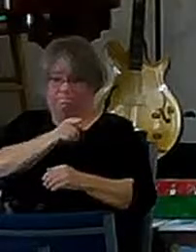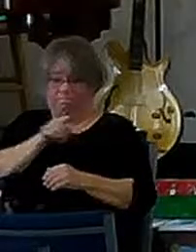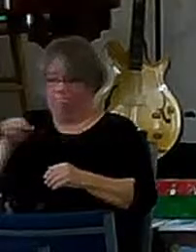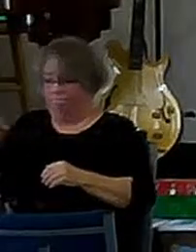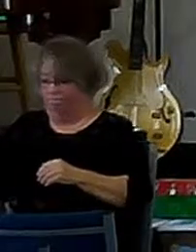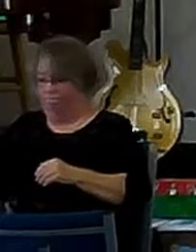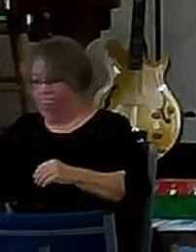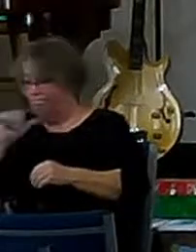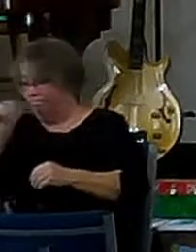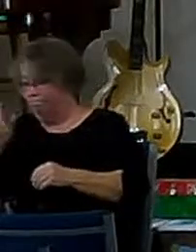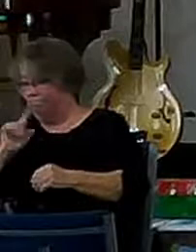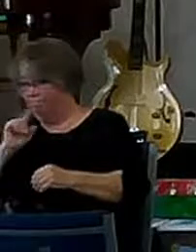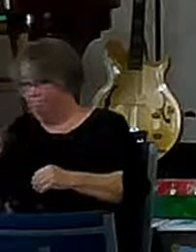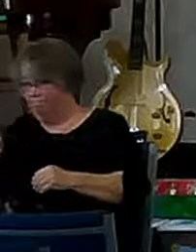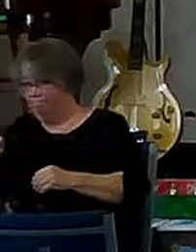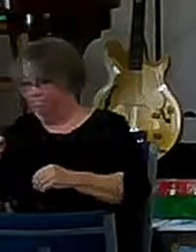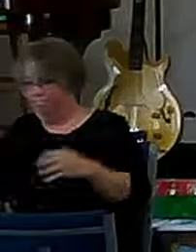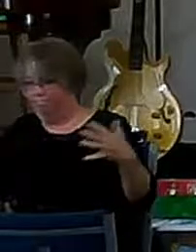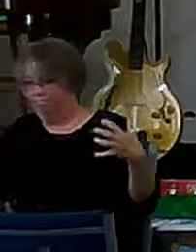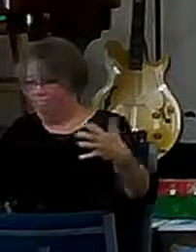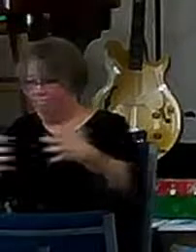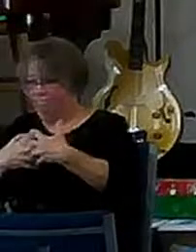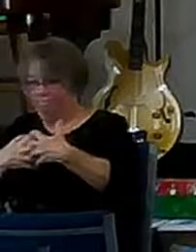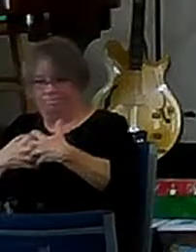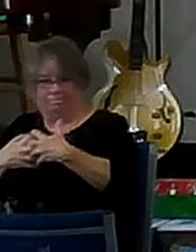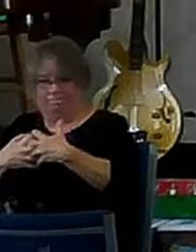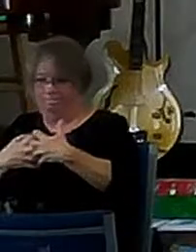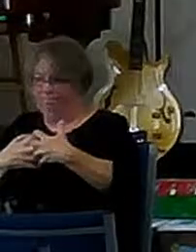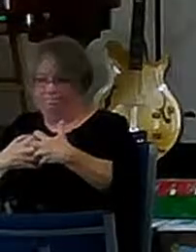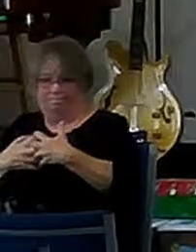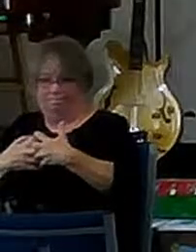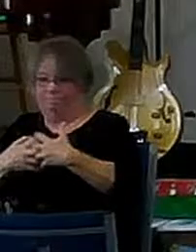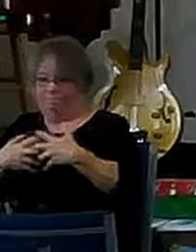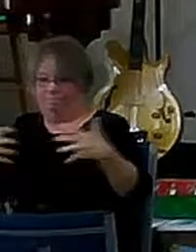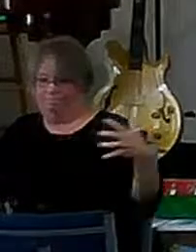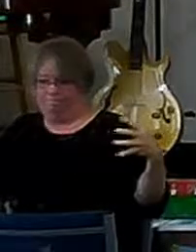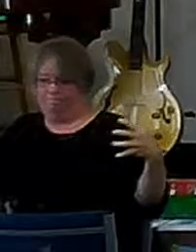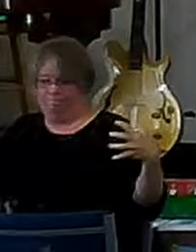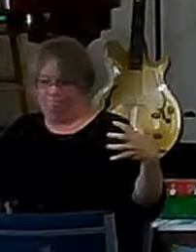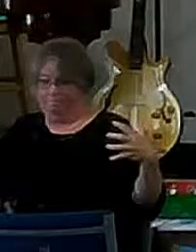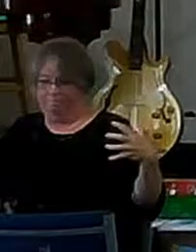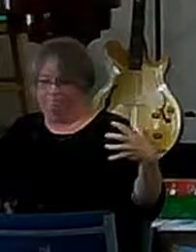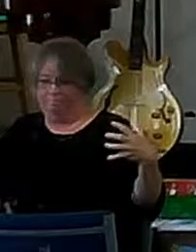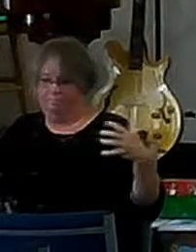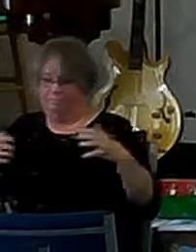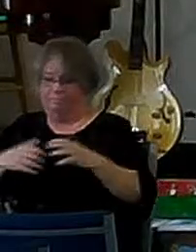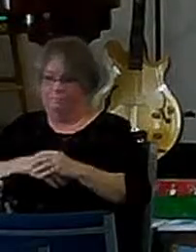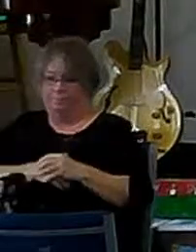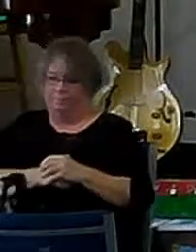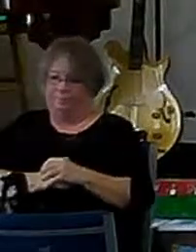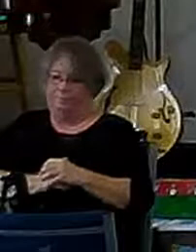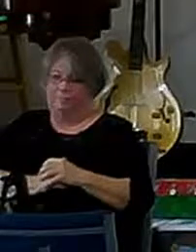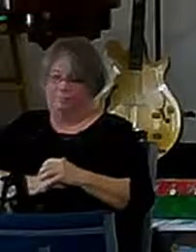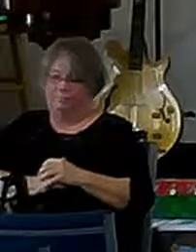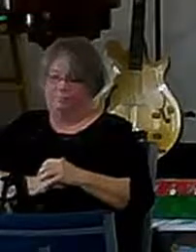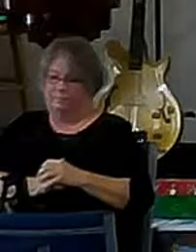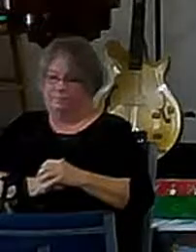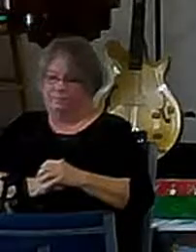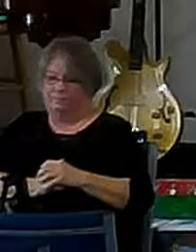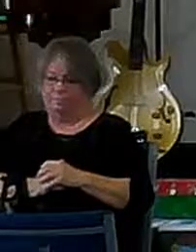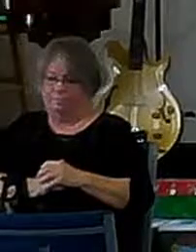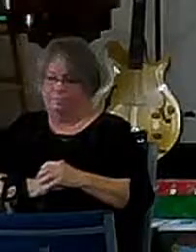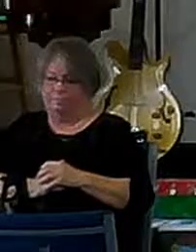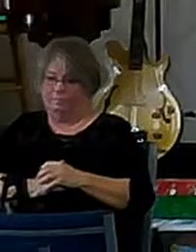faith. This is an objective reality that we're considering at this moment. And your response to me is, I know